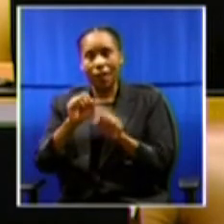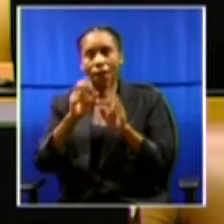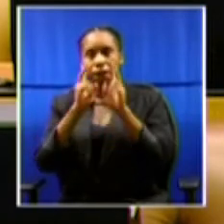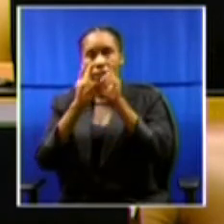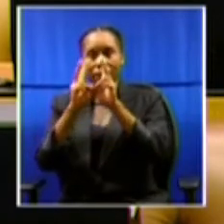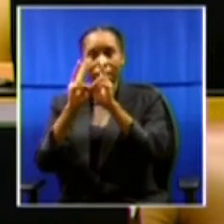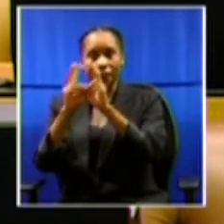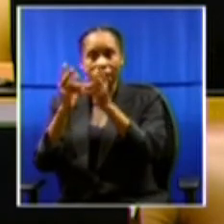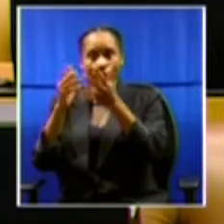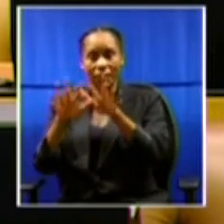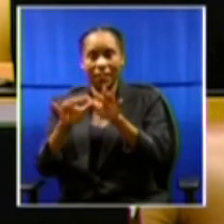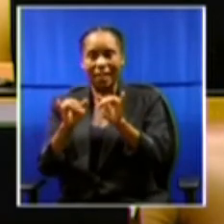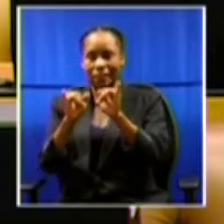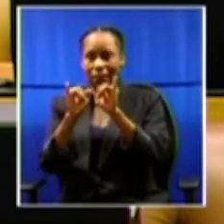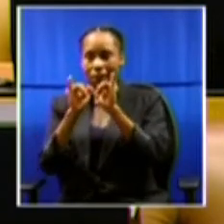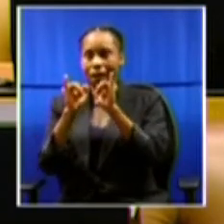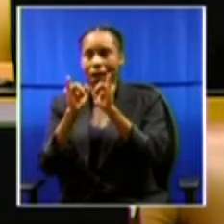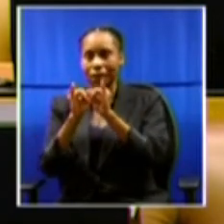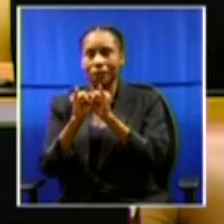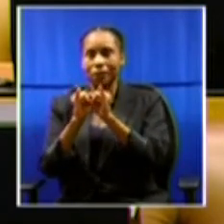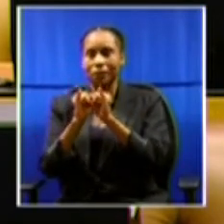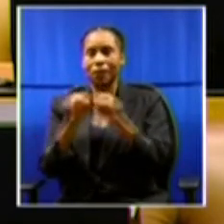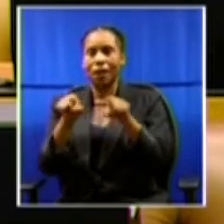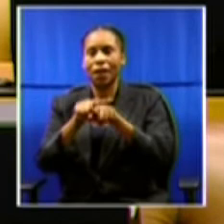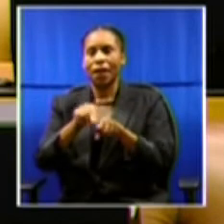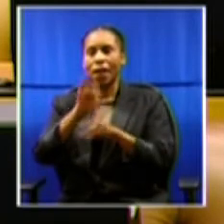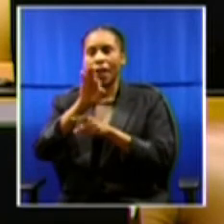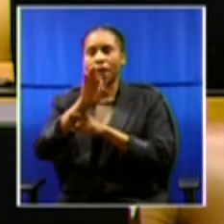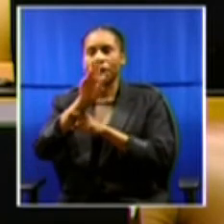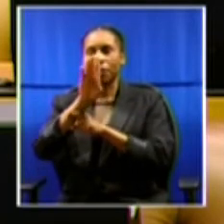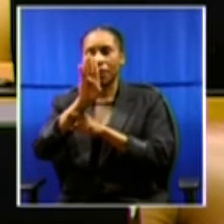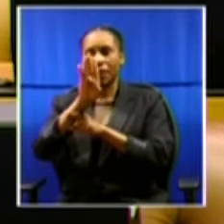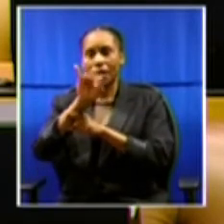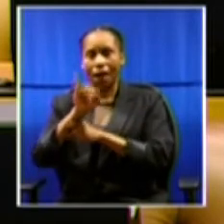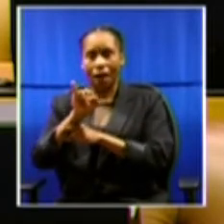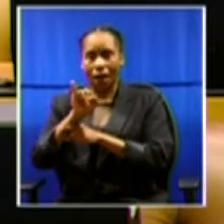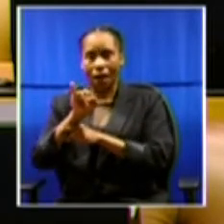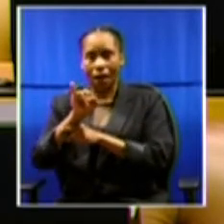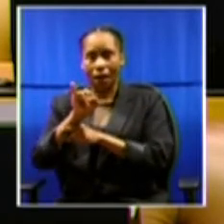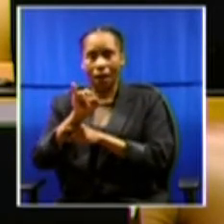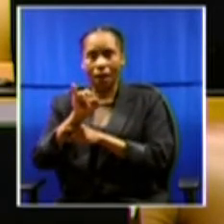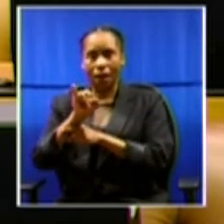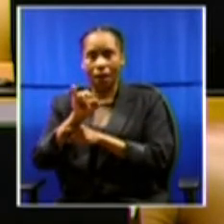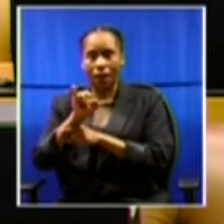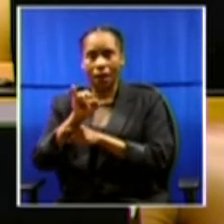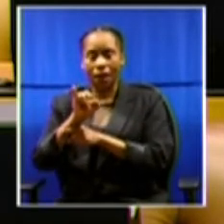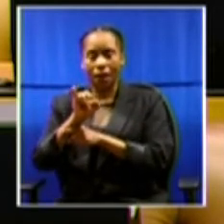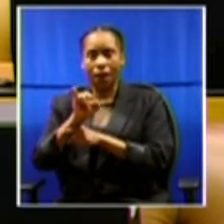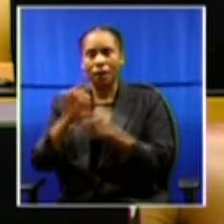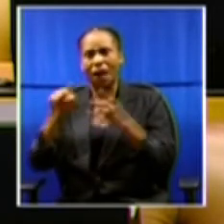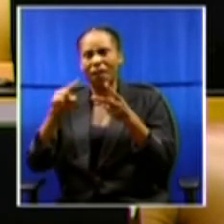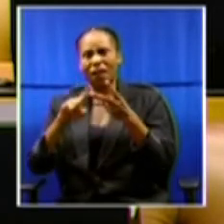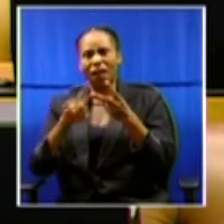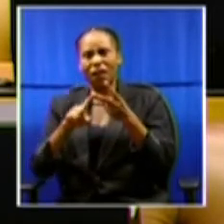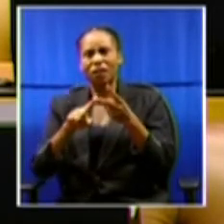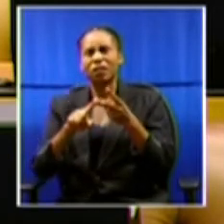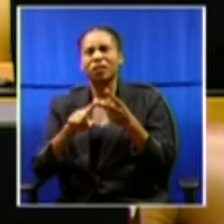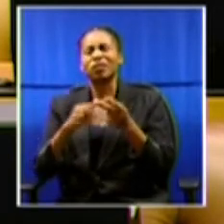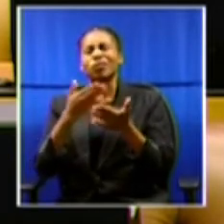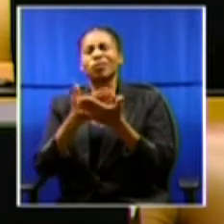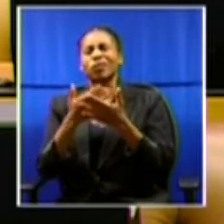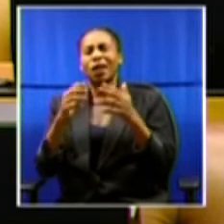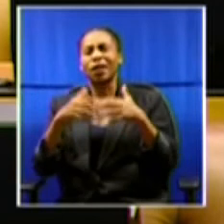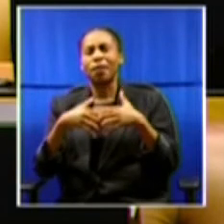some serious institutions like the FBI, like the Scotland Yard, to be able to create